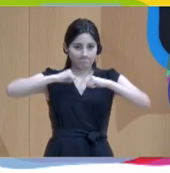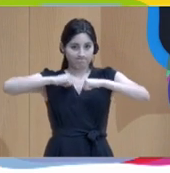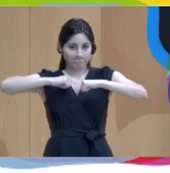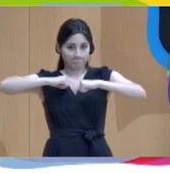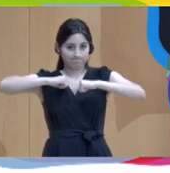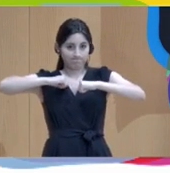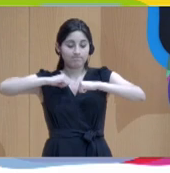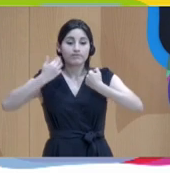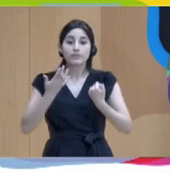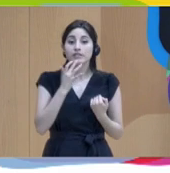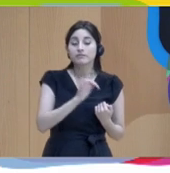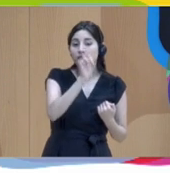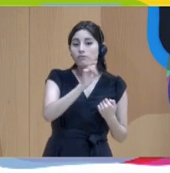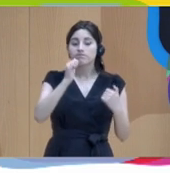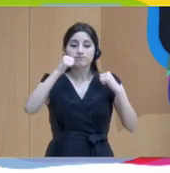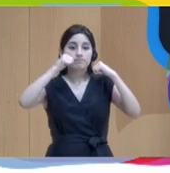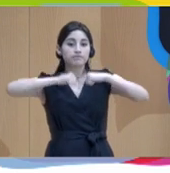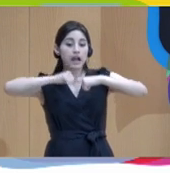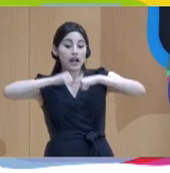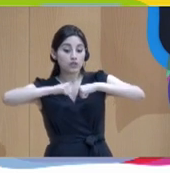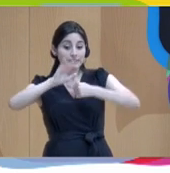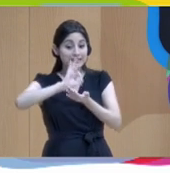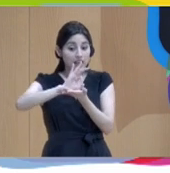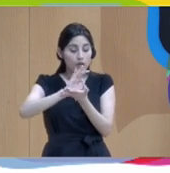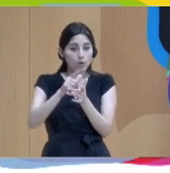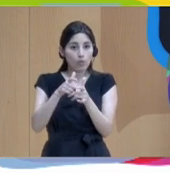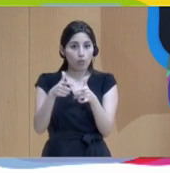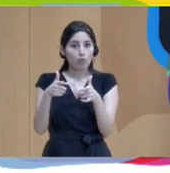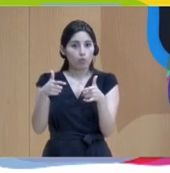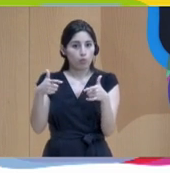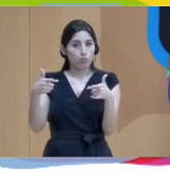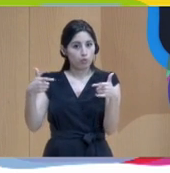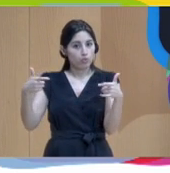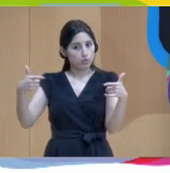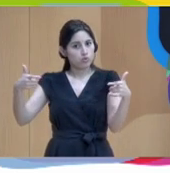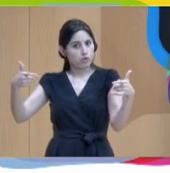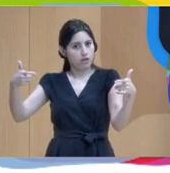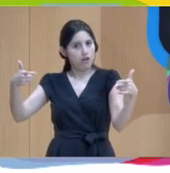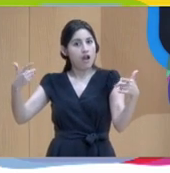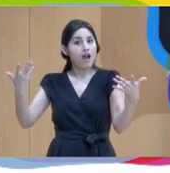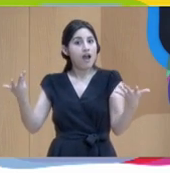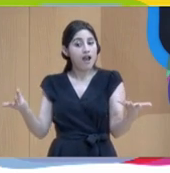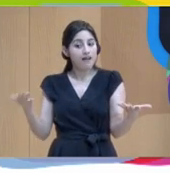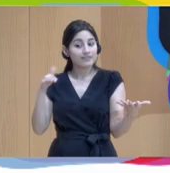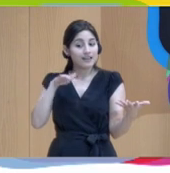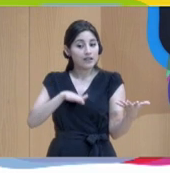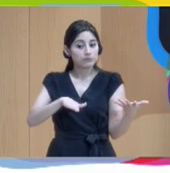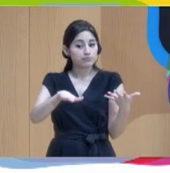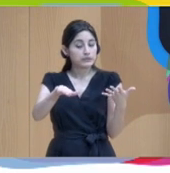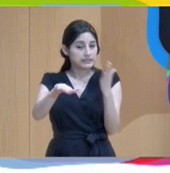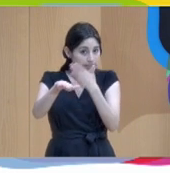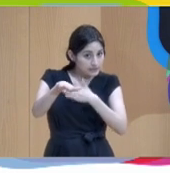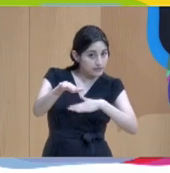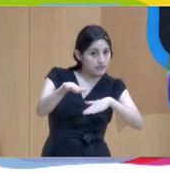At the same time, the need for the services for the young people and the families are increasing.